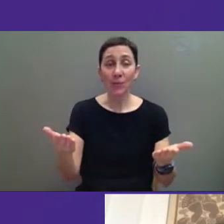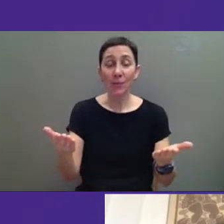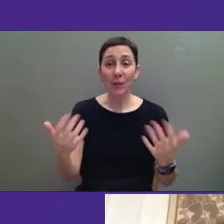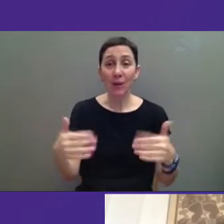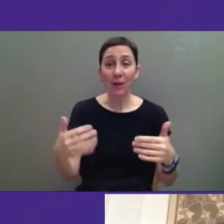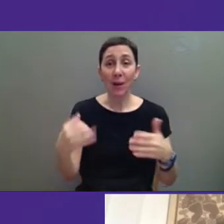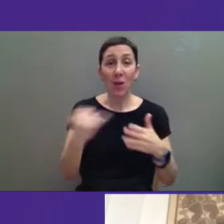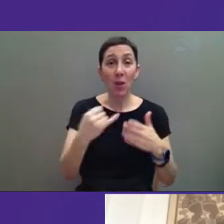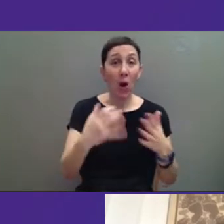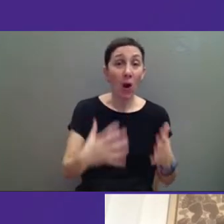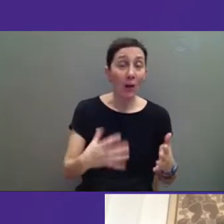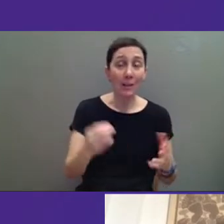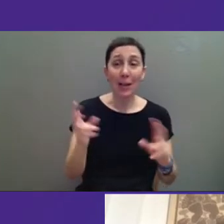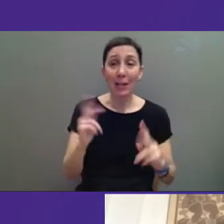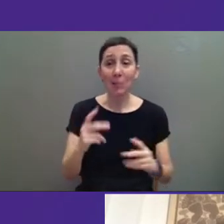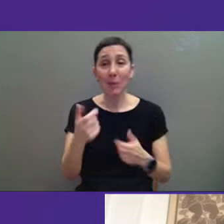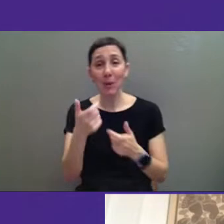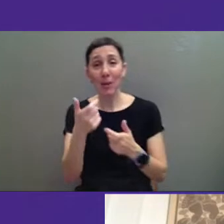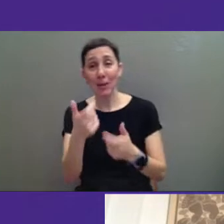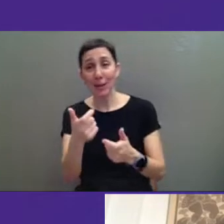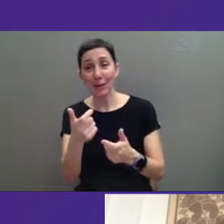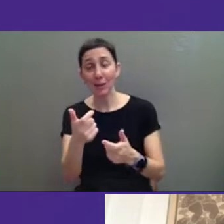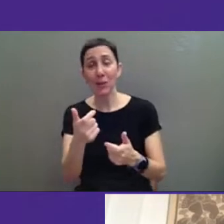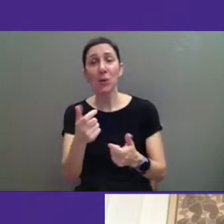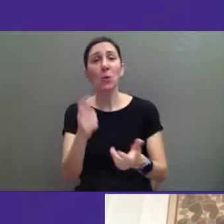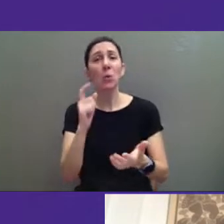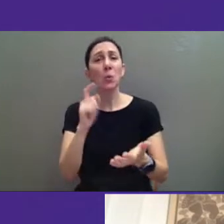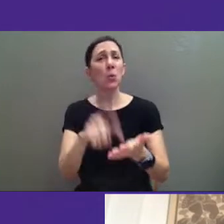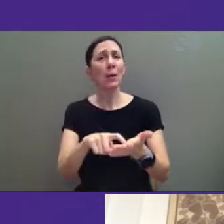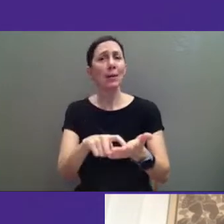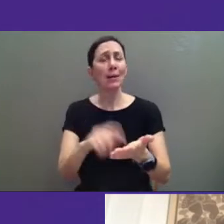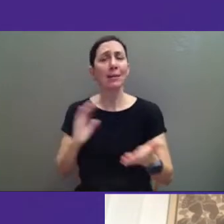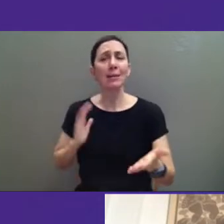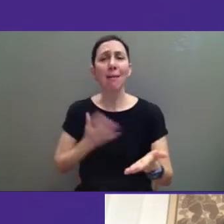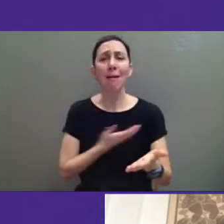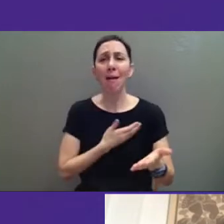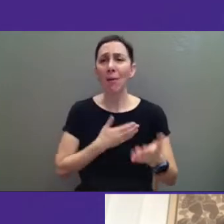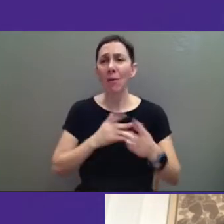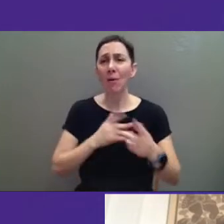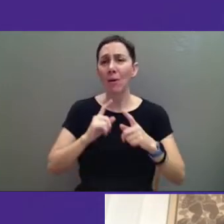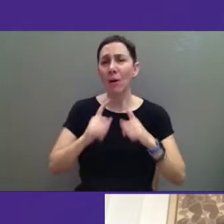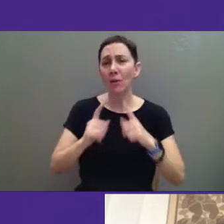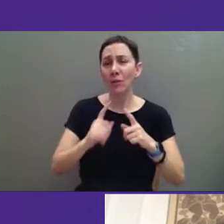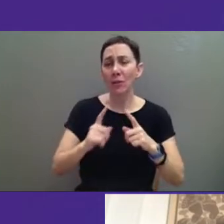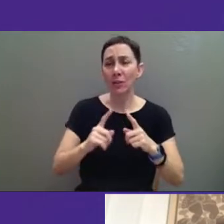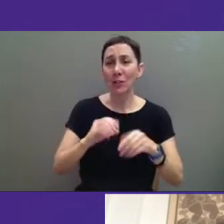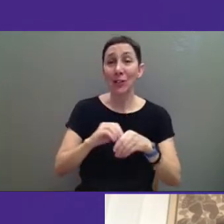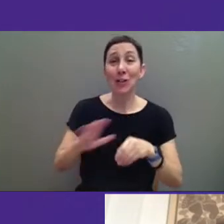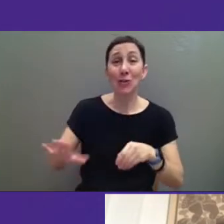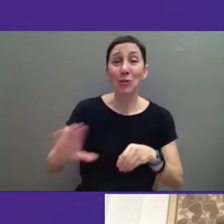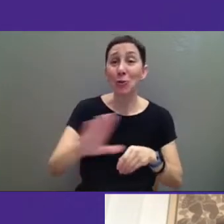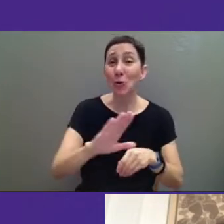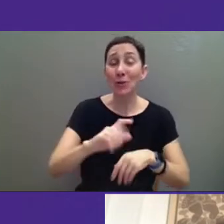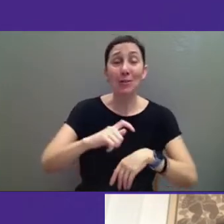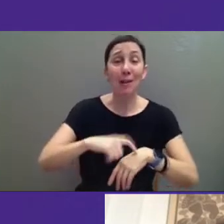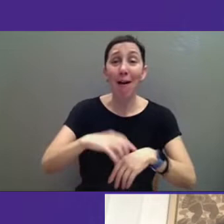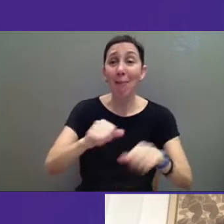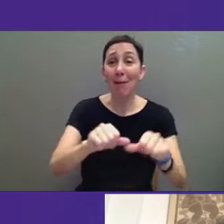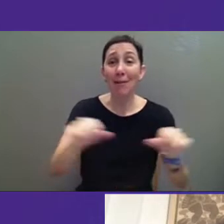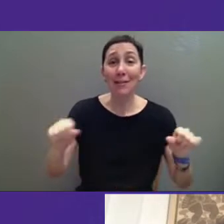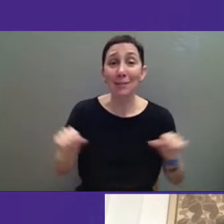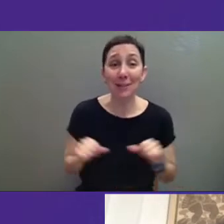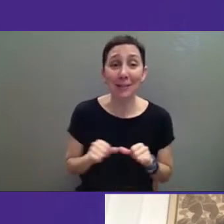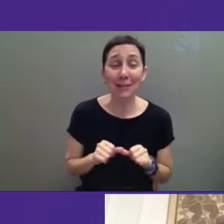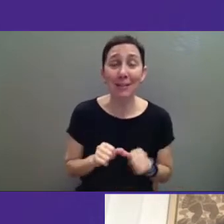who are listening will be witness our conversation in your own time and space. With that, I